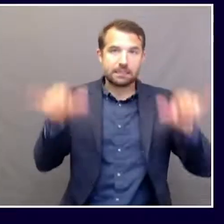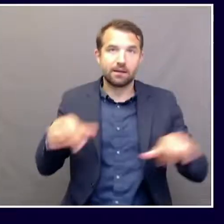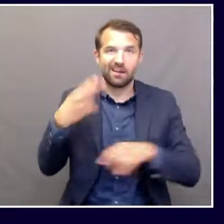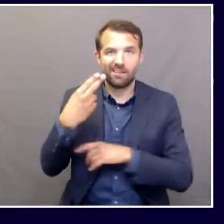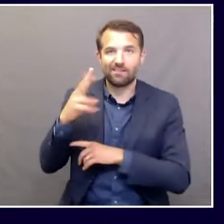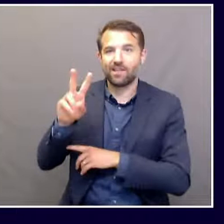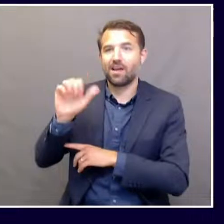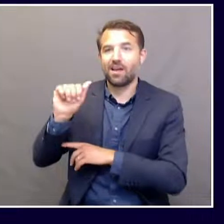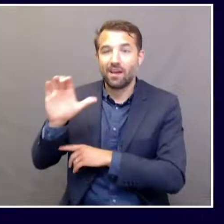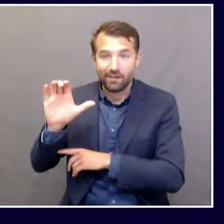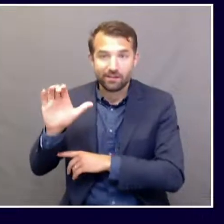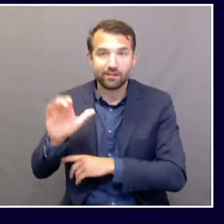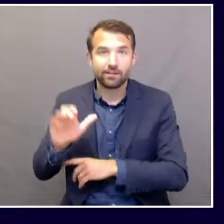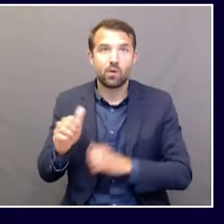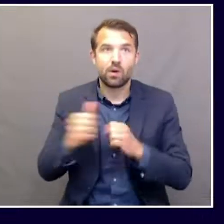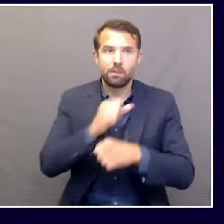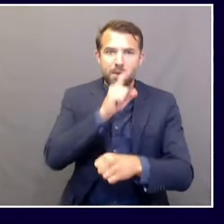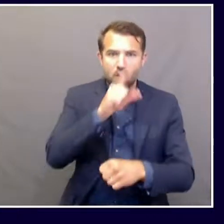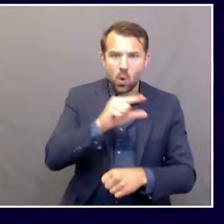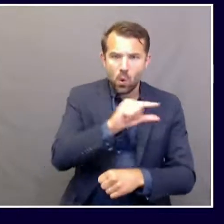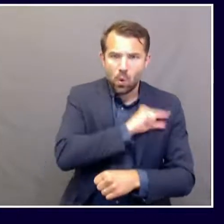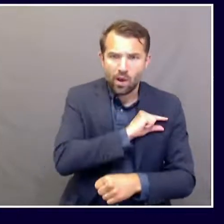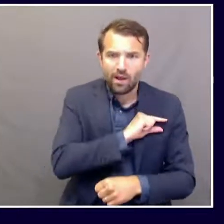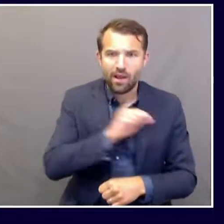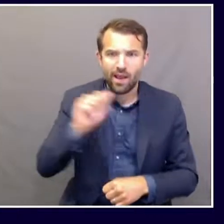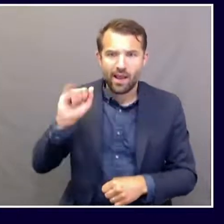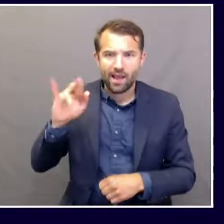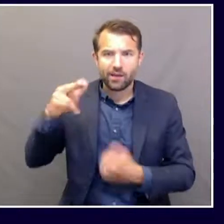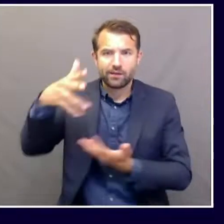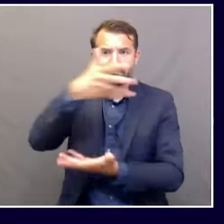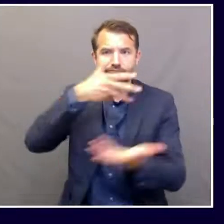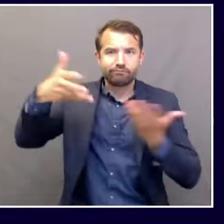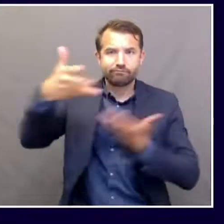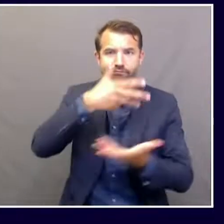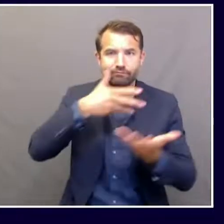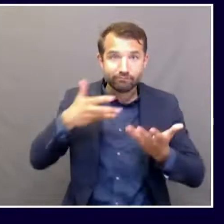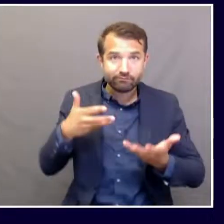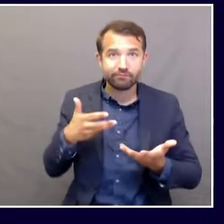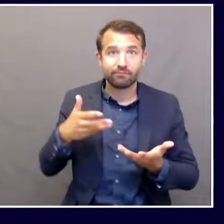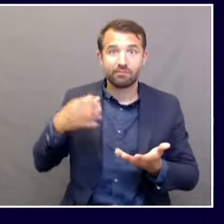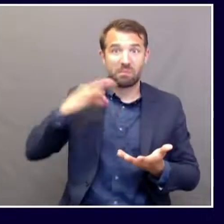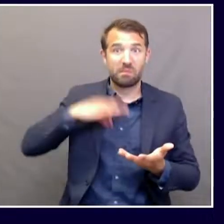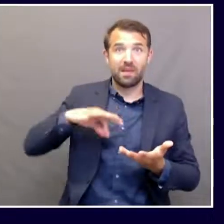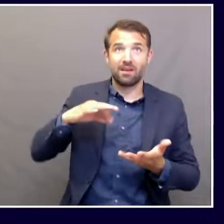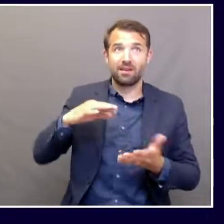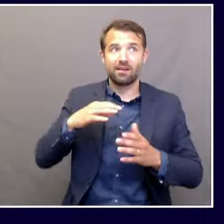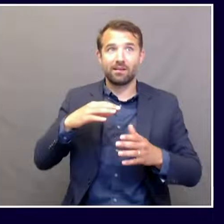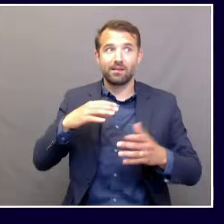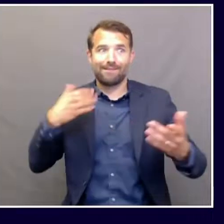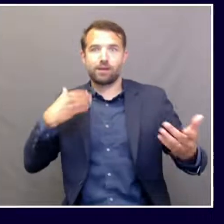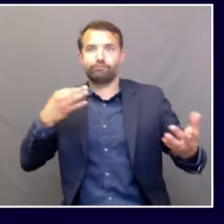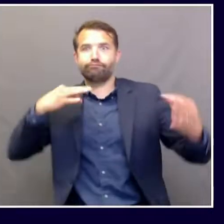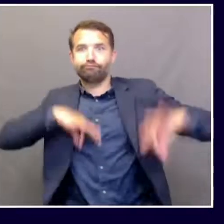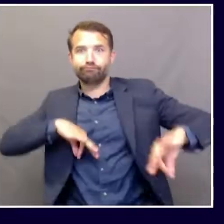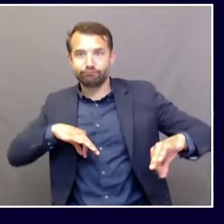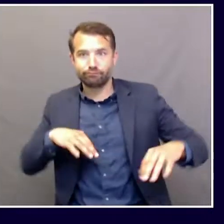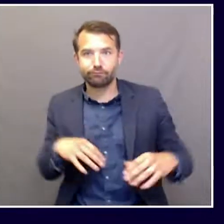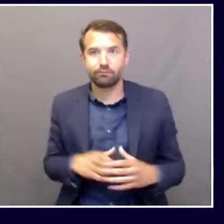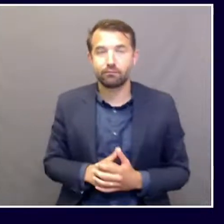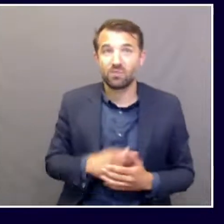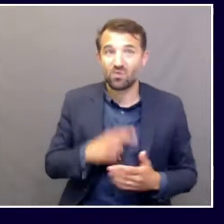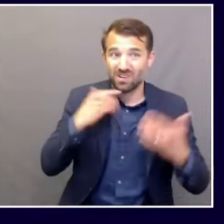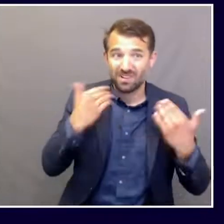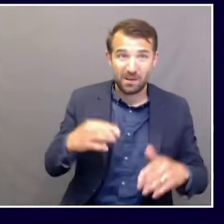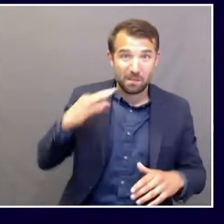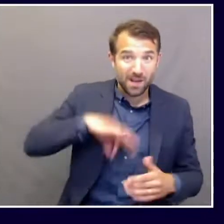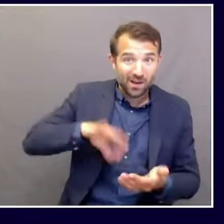good, which is a dual benefit. It both benefits schools from protecting against diseases like COVID-19, and it benefits